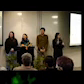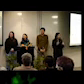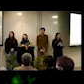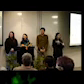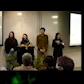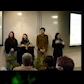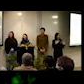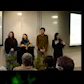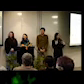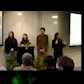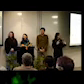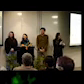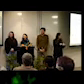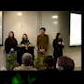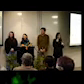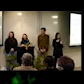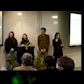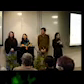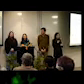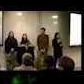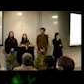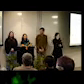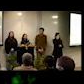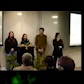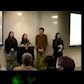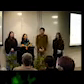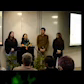between knitting and positive effects on the brain?